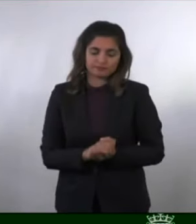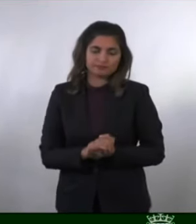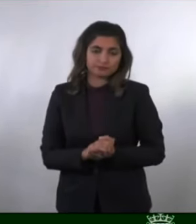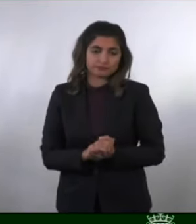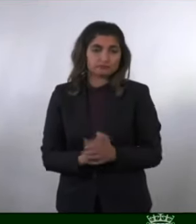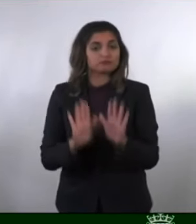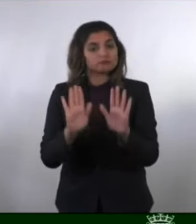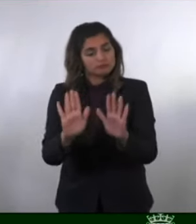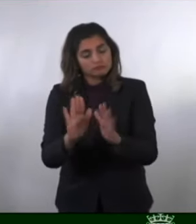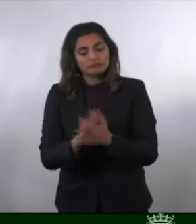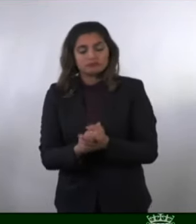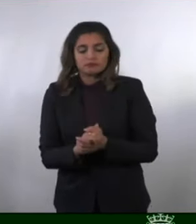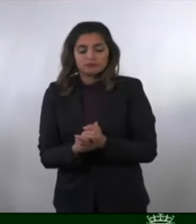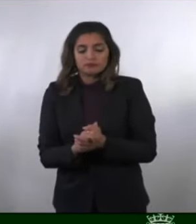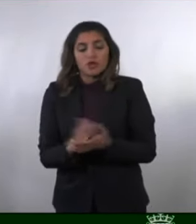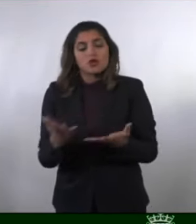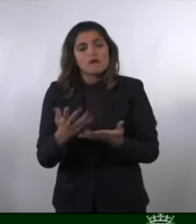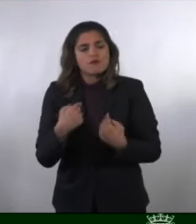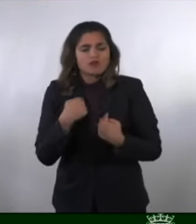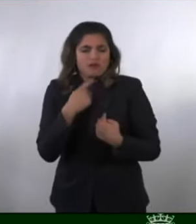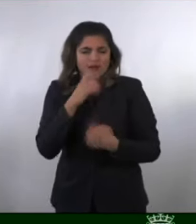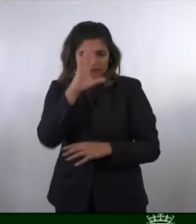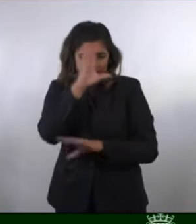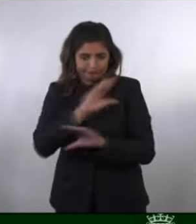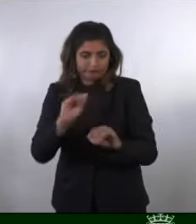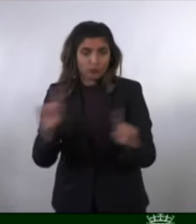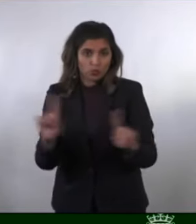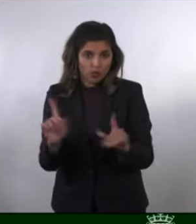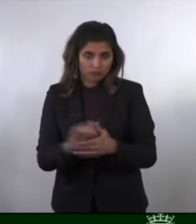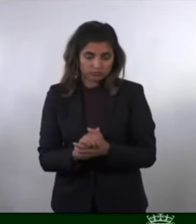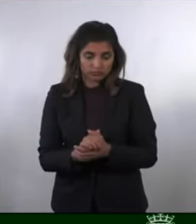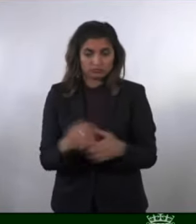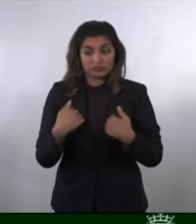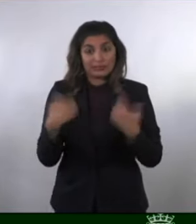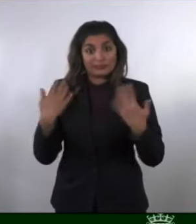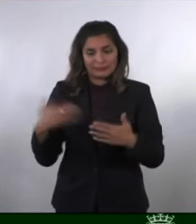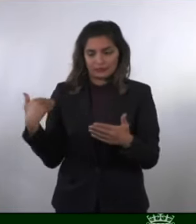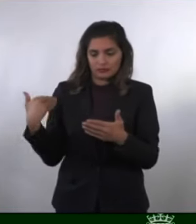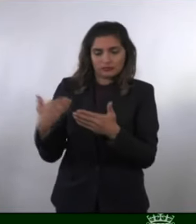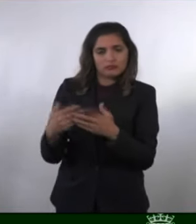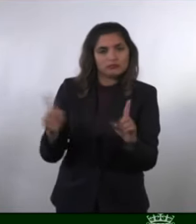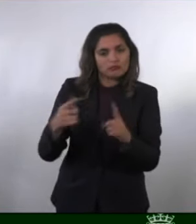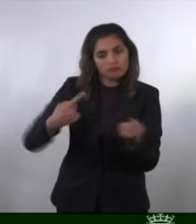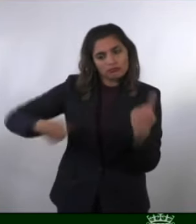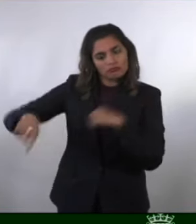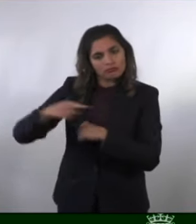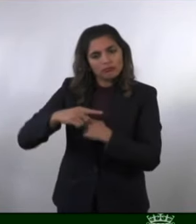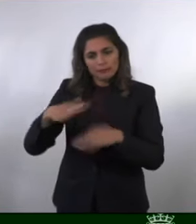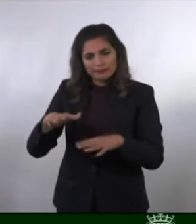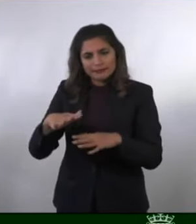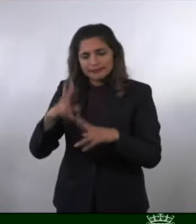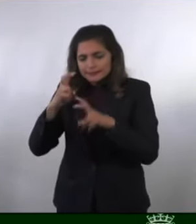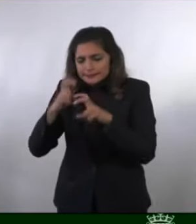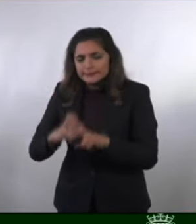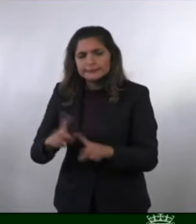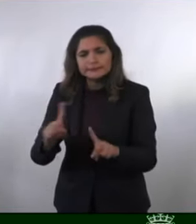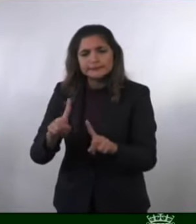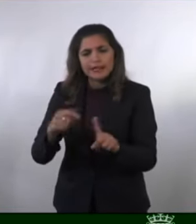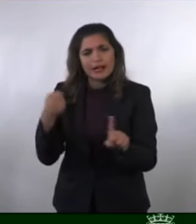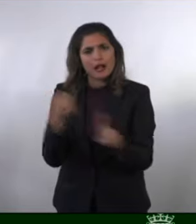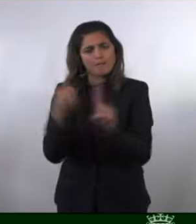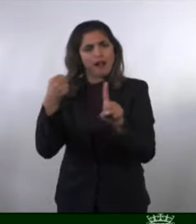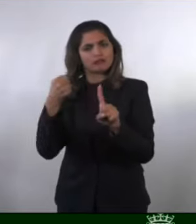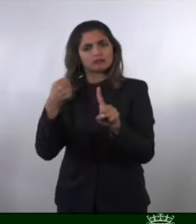that we have been able to study the impact of the different restrictions that we've had to bring in